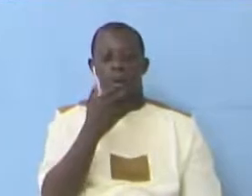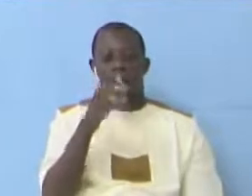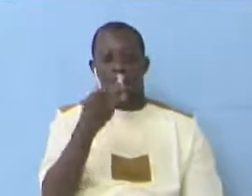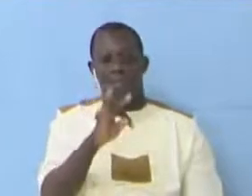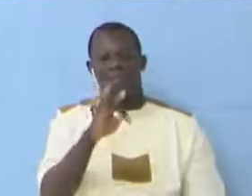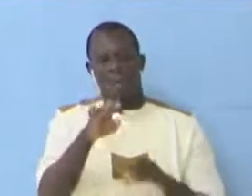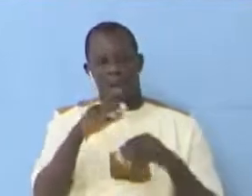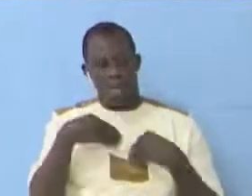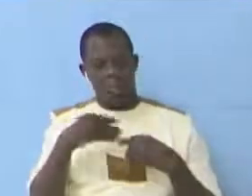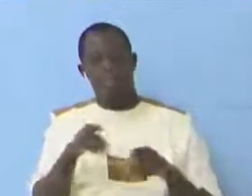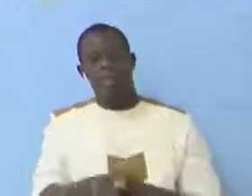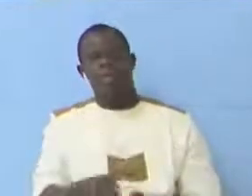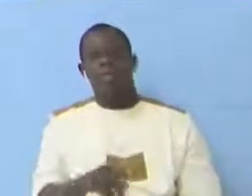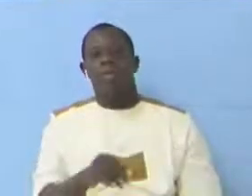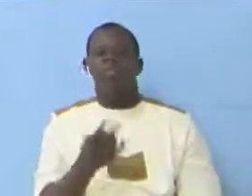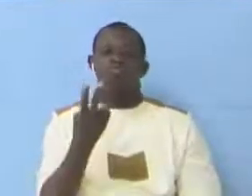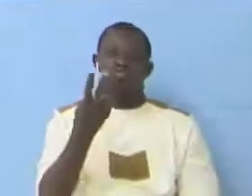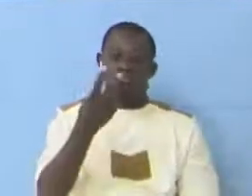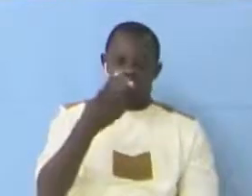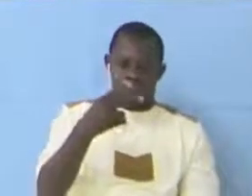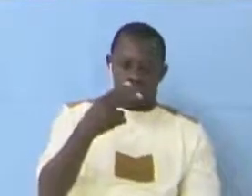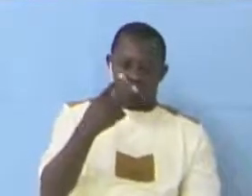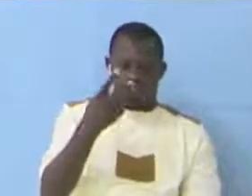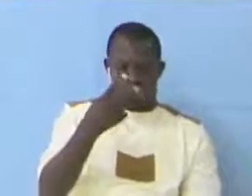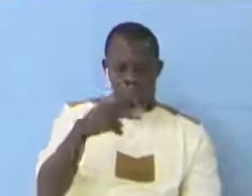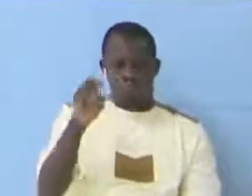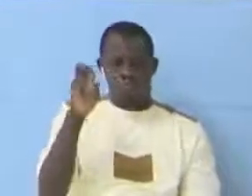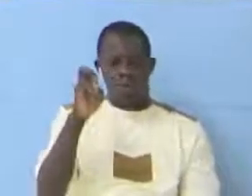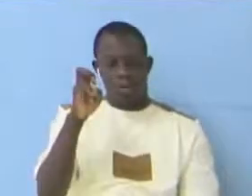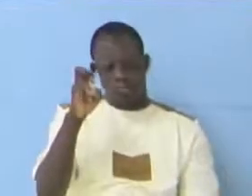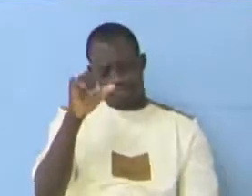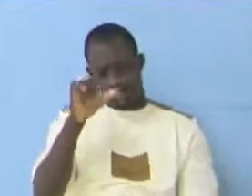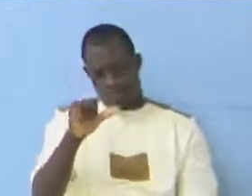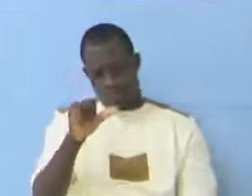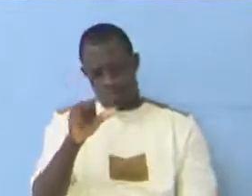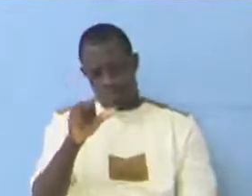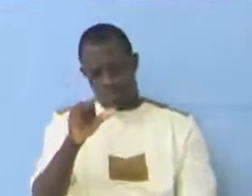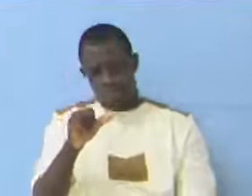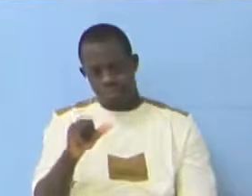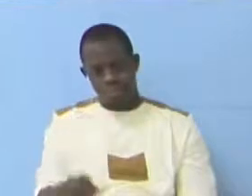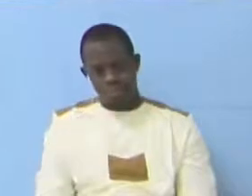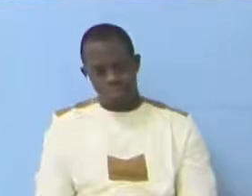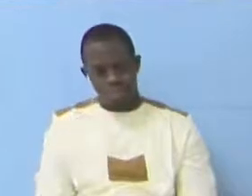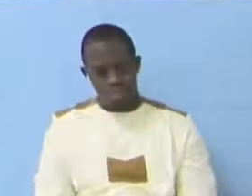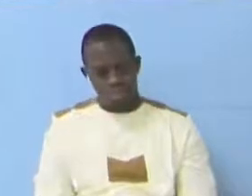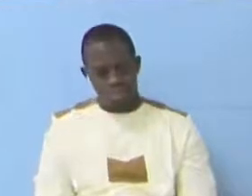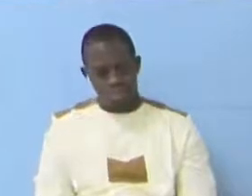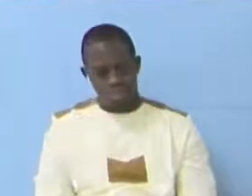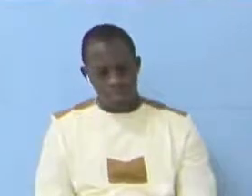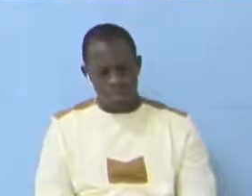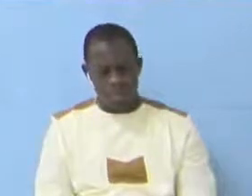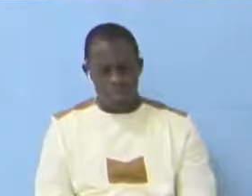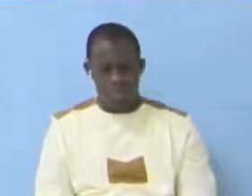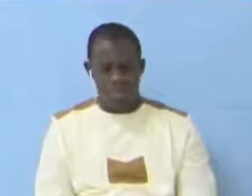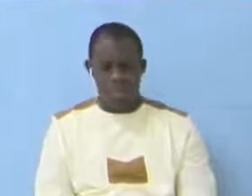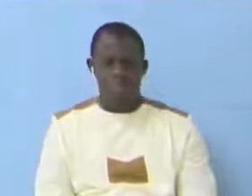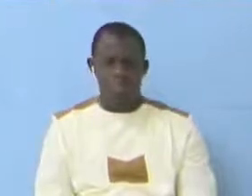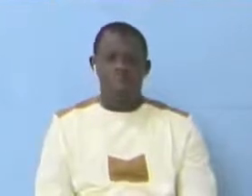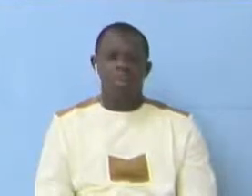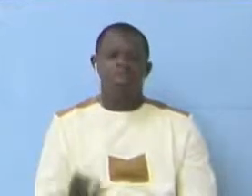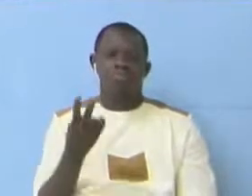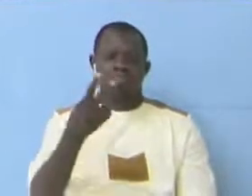accepted, exhibit 200 and 200A. 200 and 200A? No, sorry,